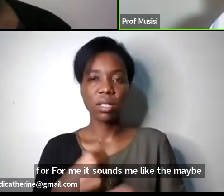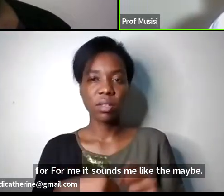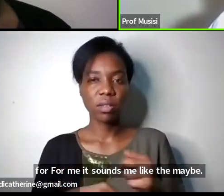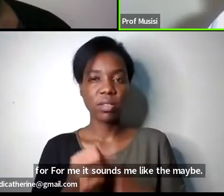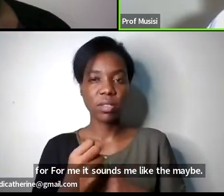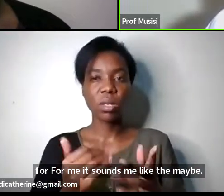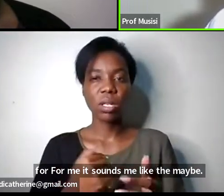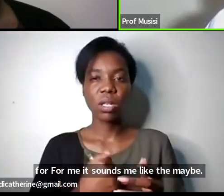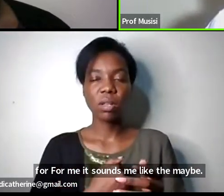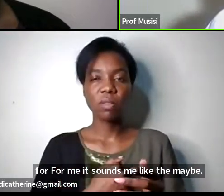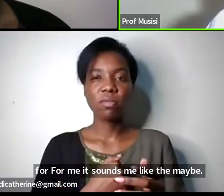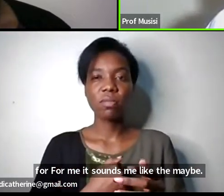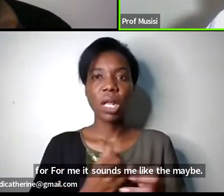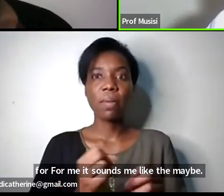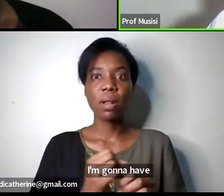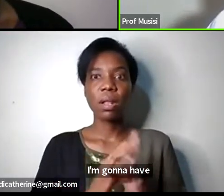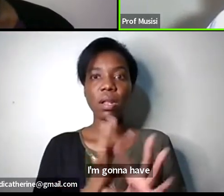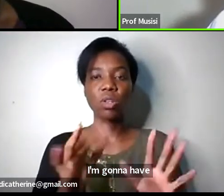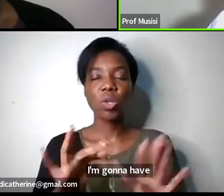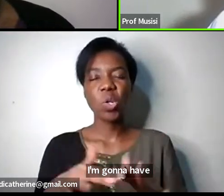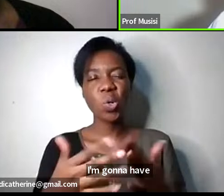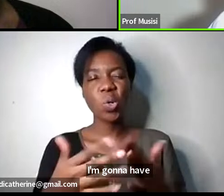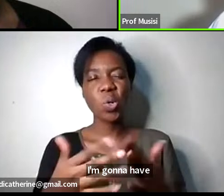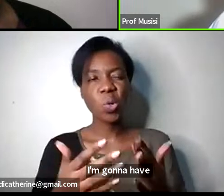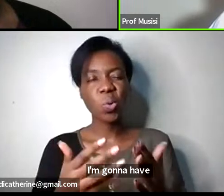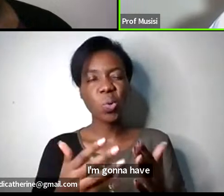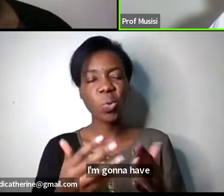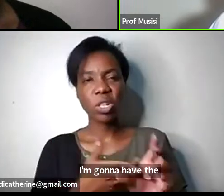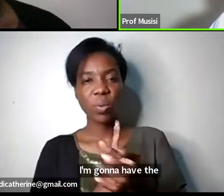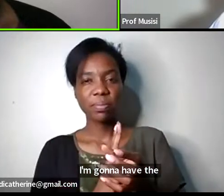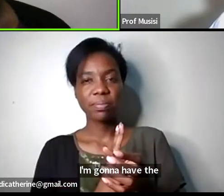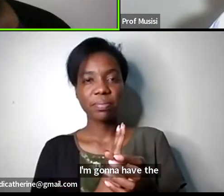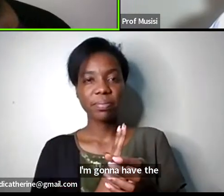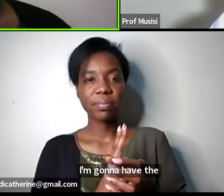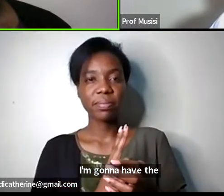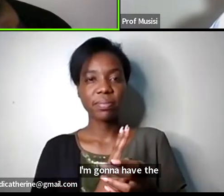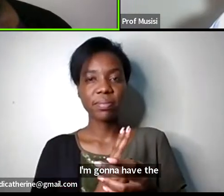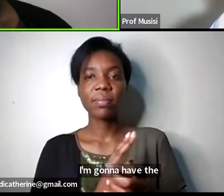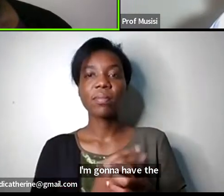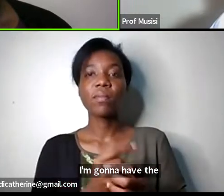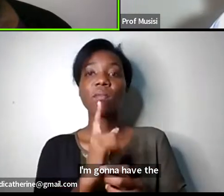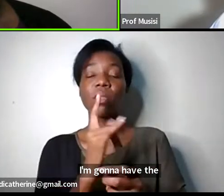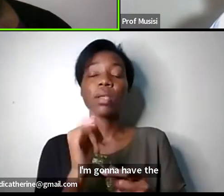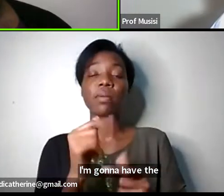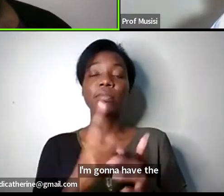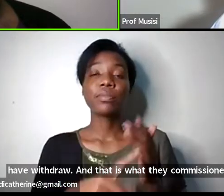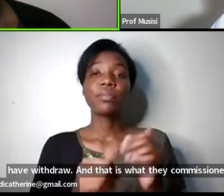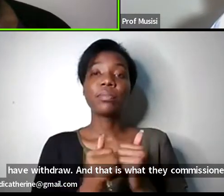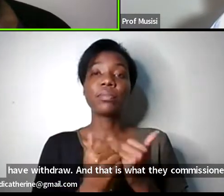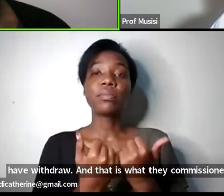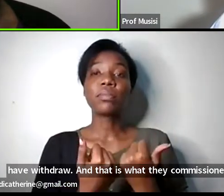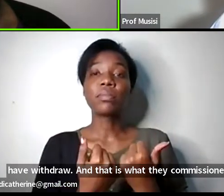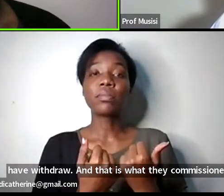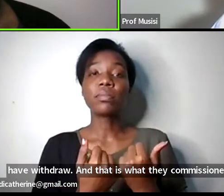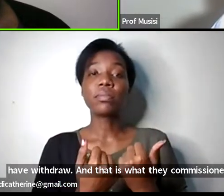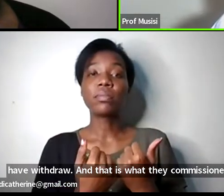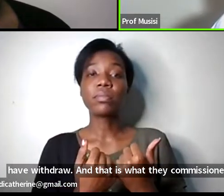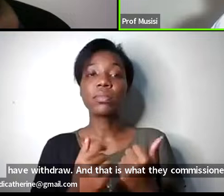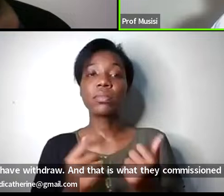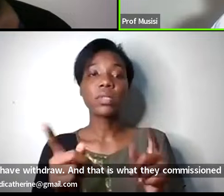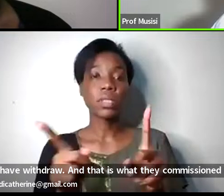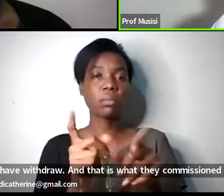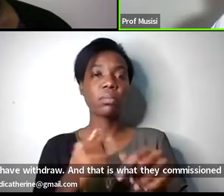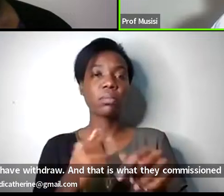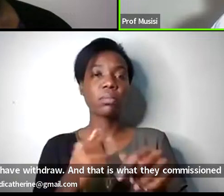quietness and withdrawal. And that is typically what a condition they call bipolar disorder. I thought so. And it's